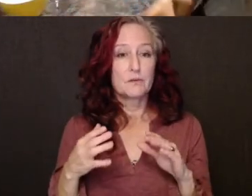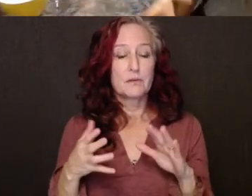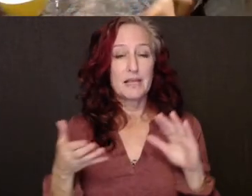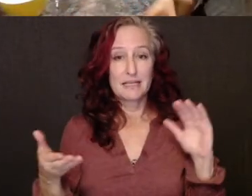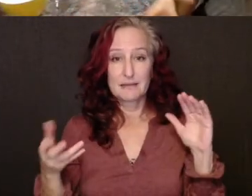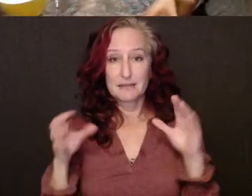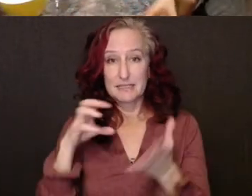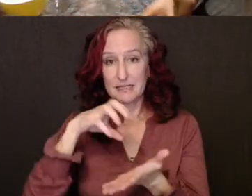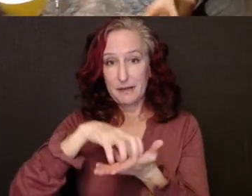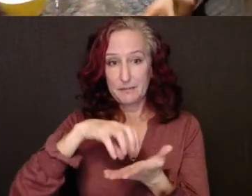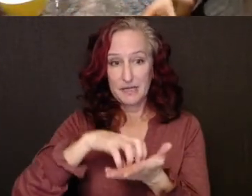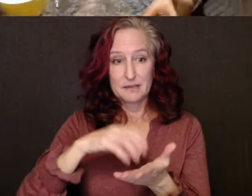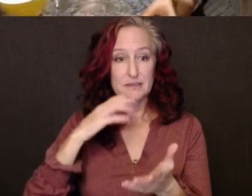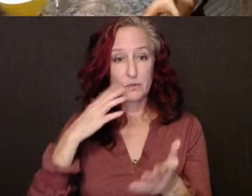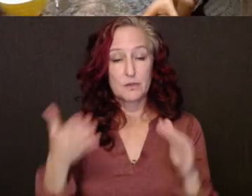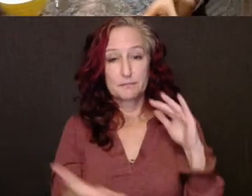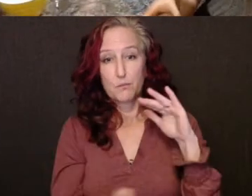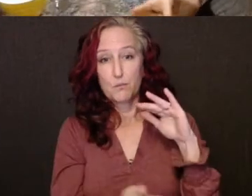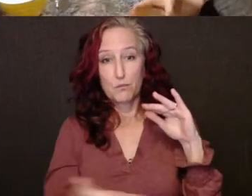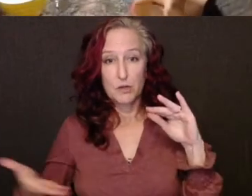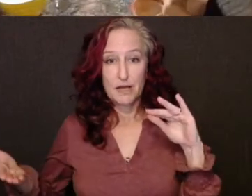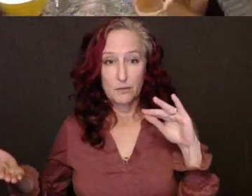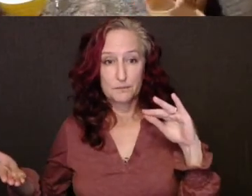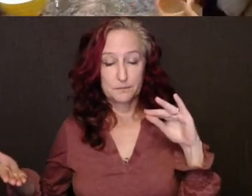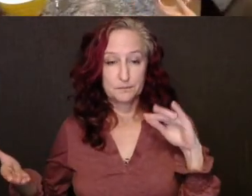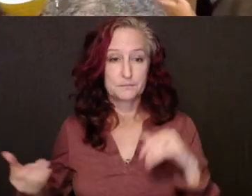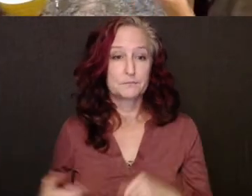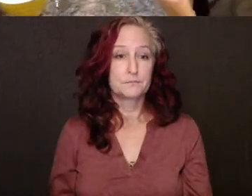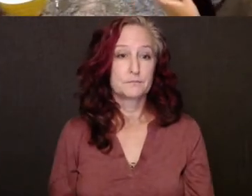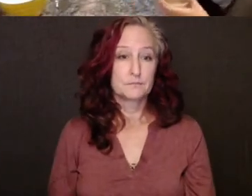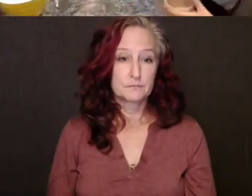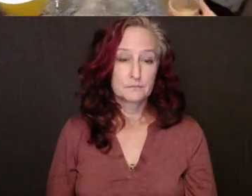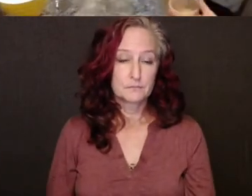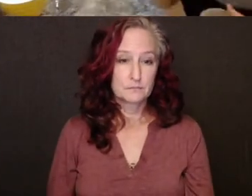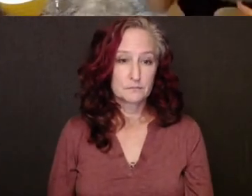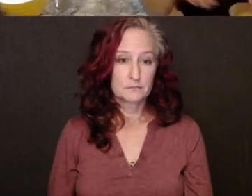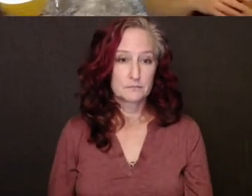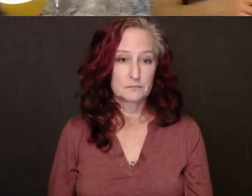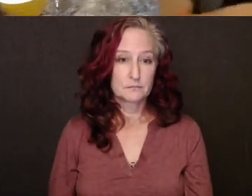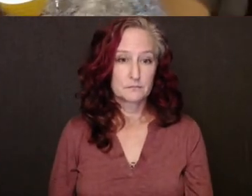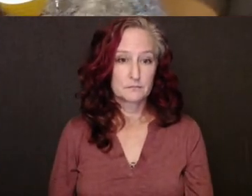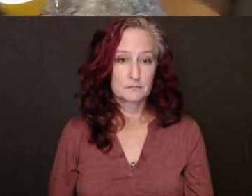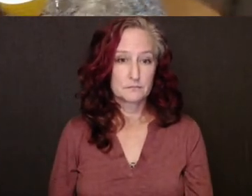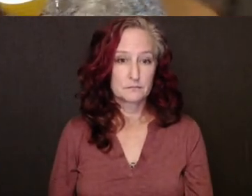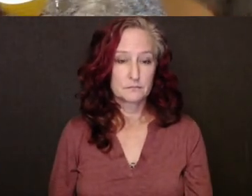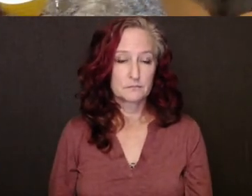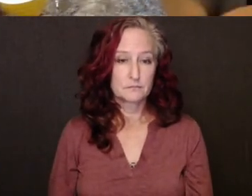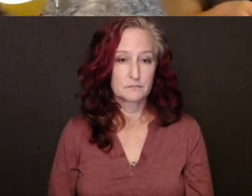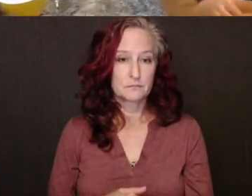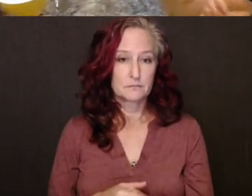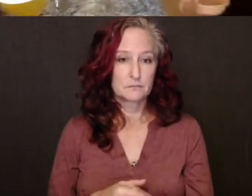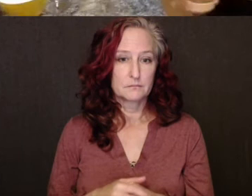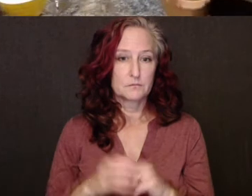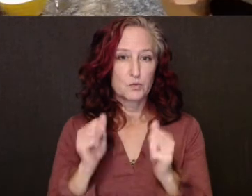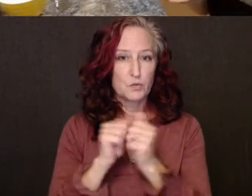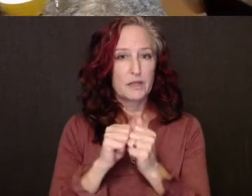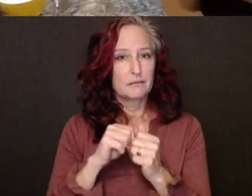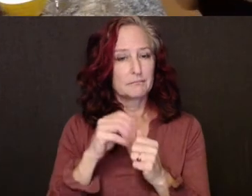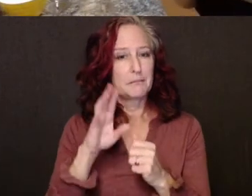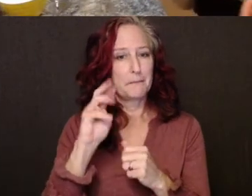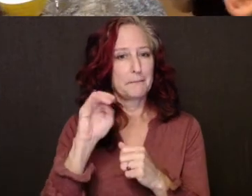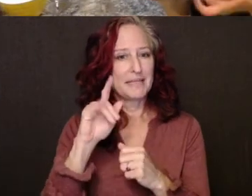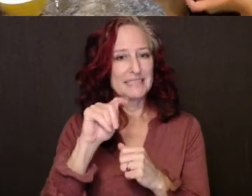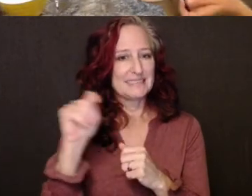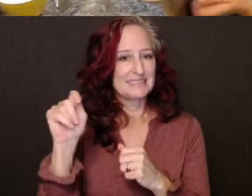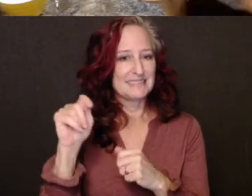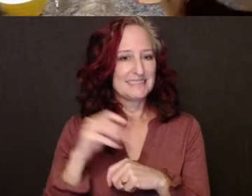great. Oh, excellent. Good to know. Yeah, that is very good to know. So I heard my timer, and so